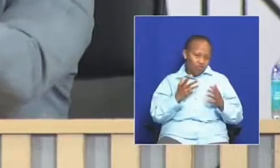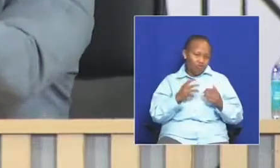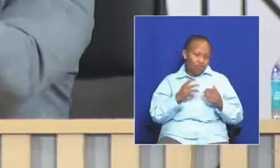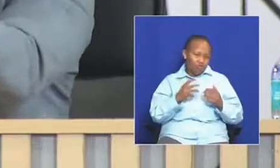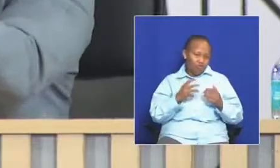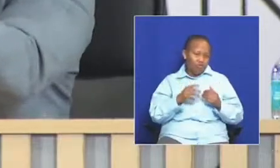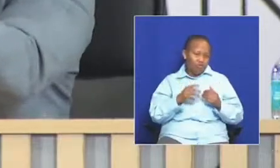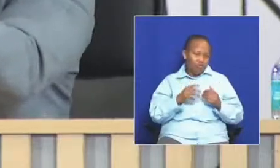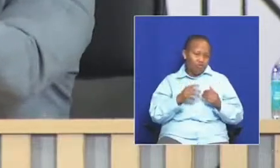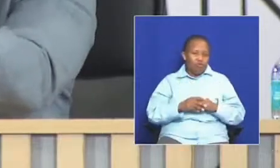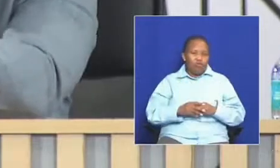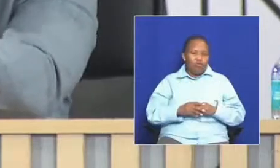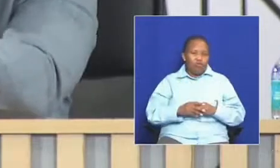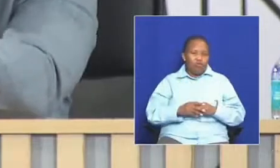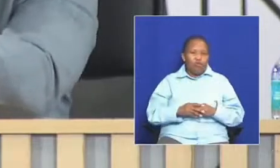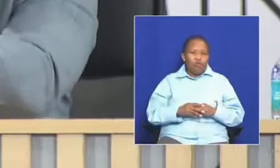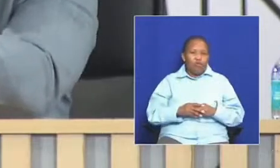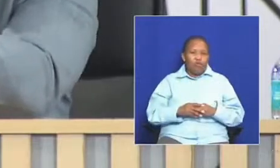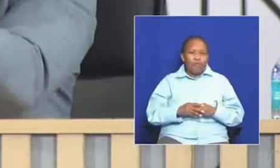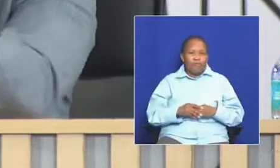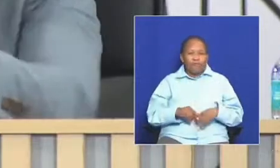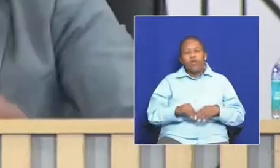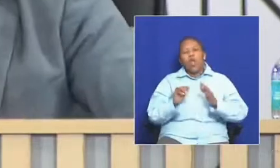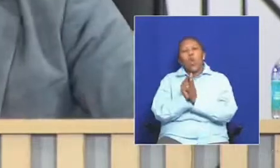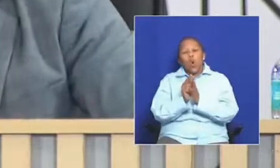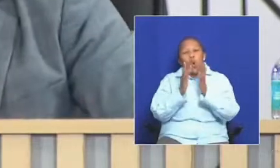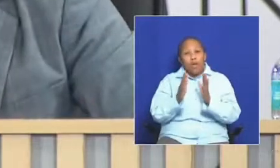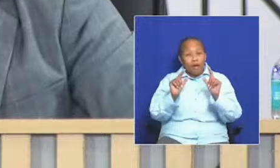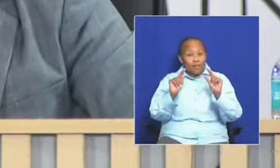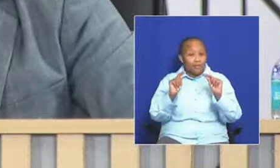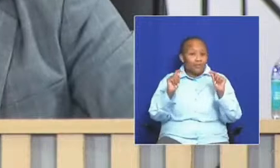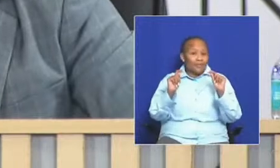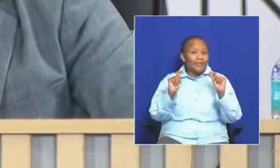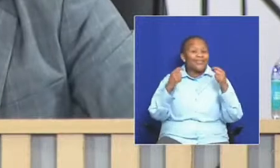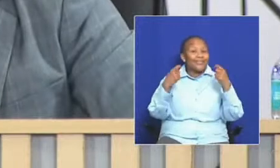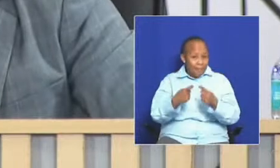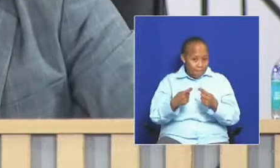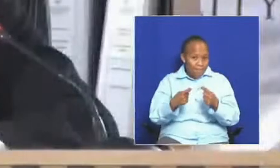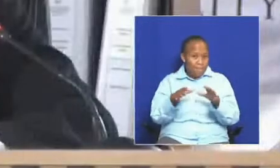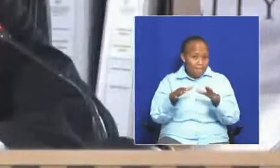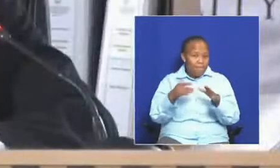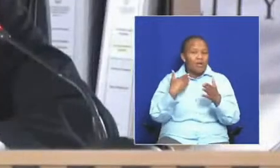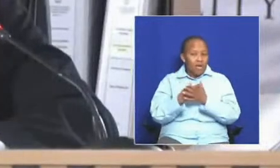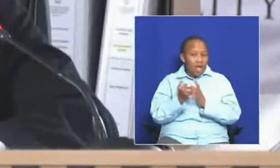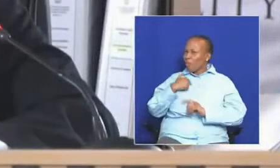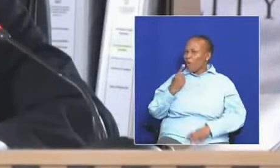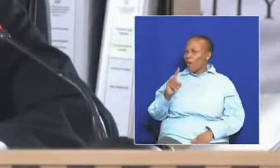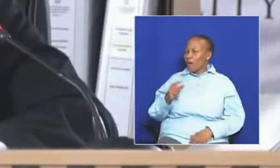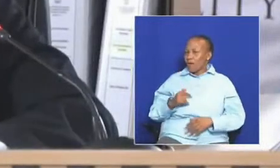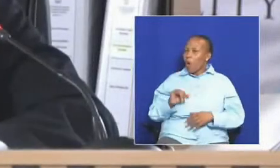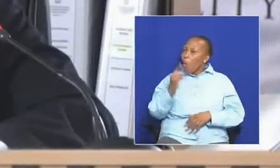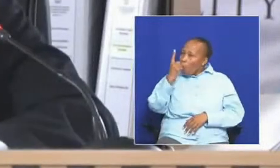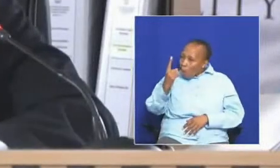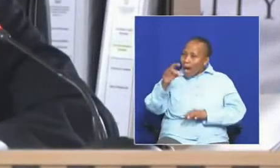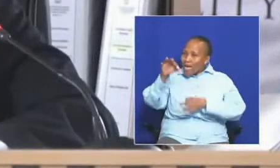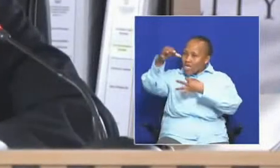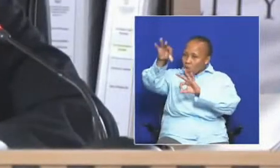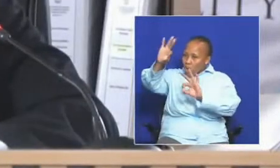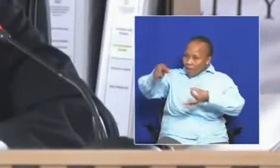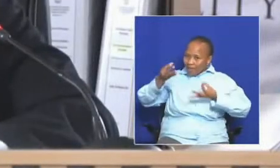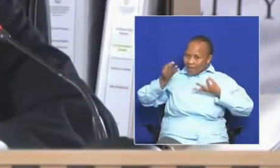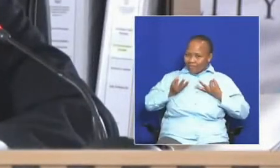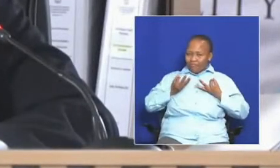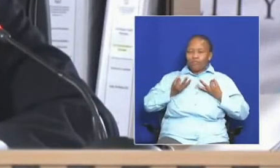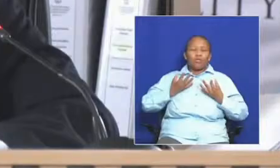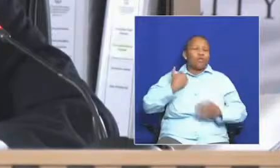it to the computer is there. Tell me what? Why didn't you provide you as one? Commissioner, I just think that